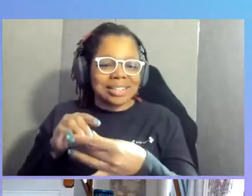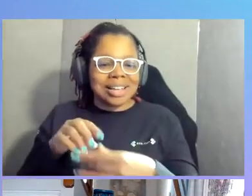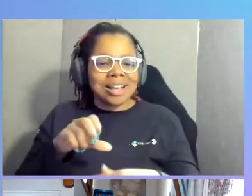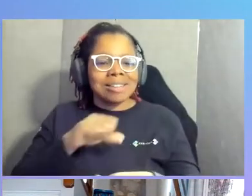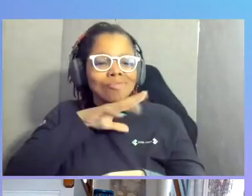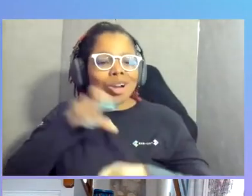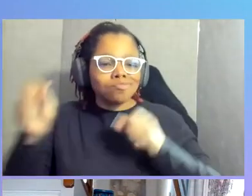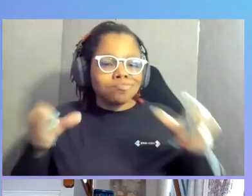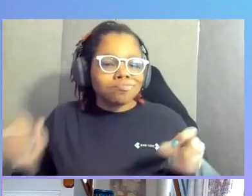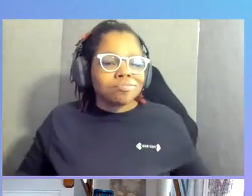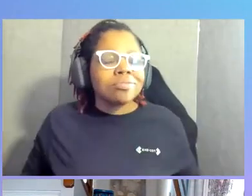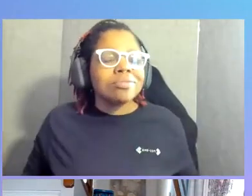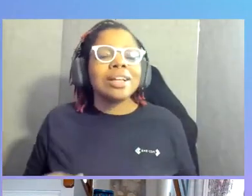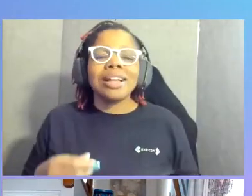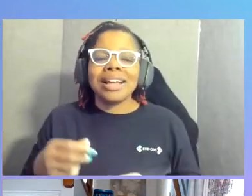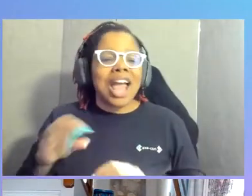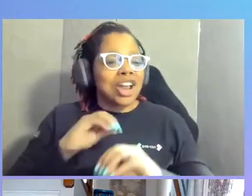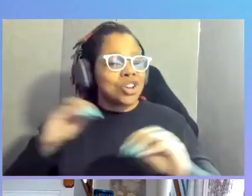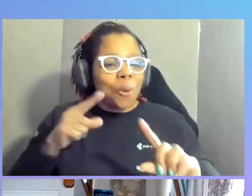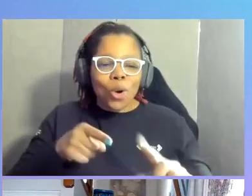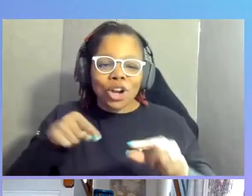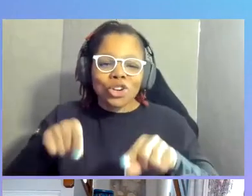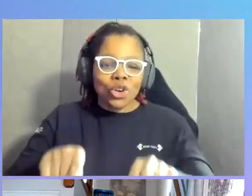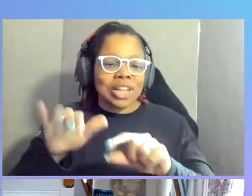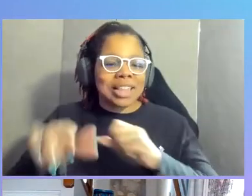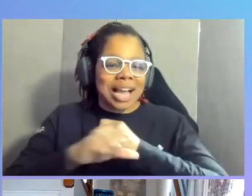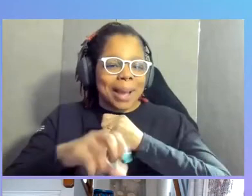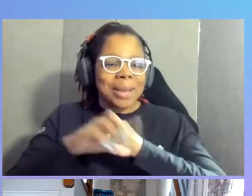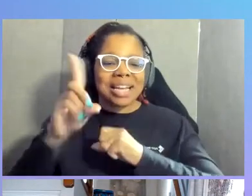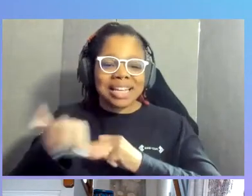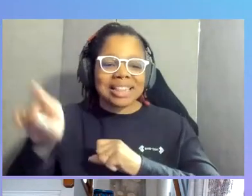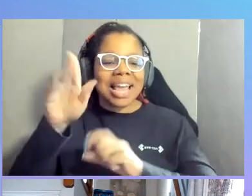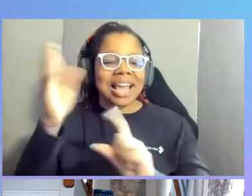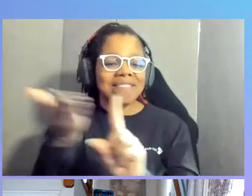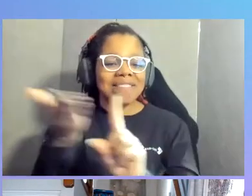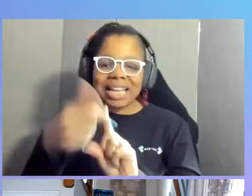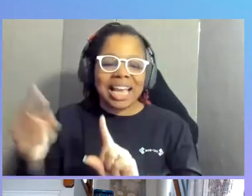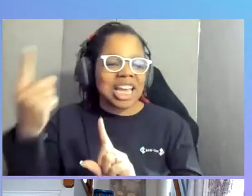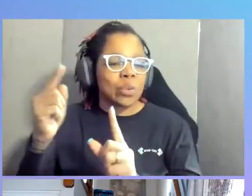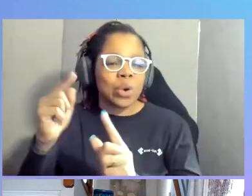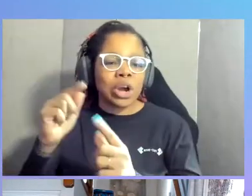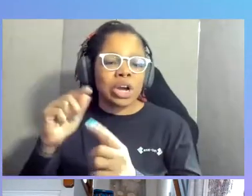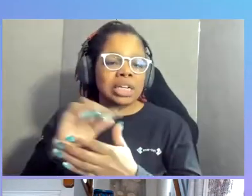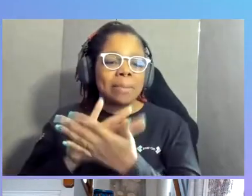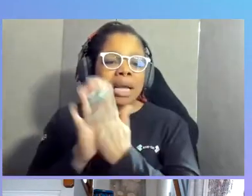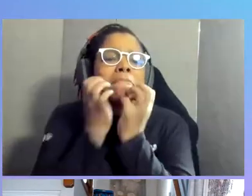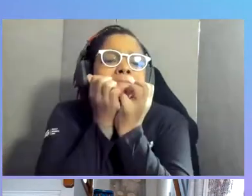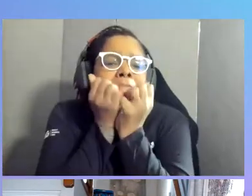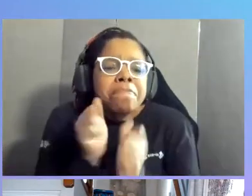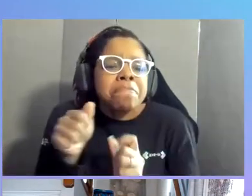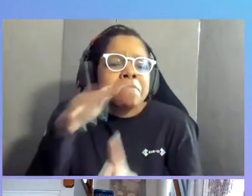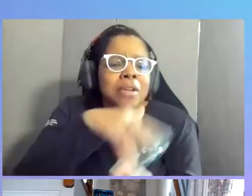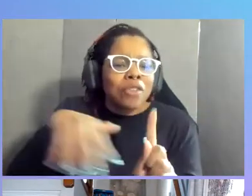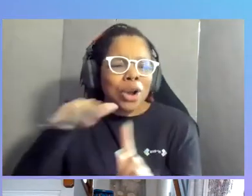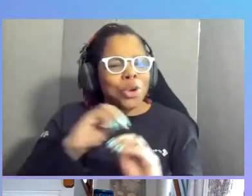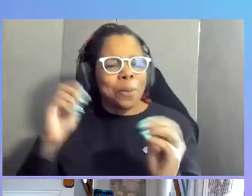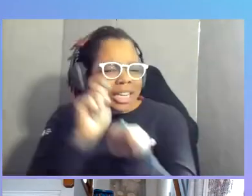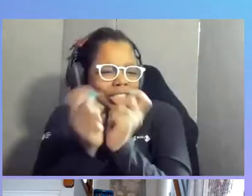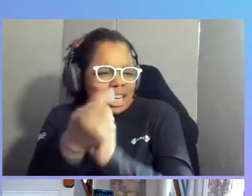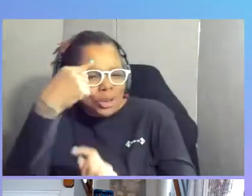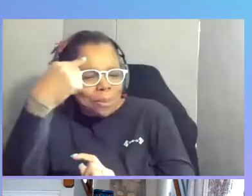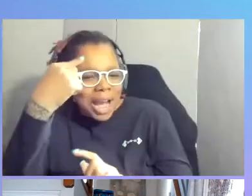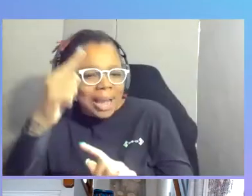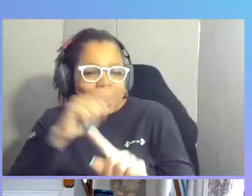littering. And at no point in that whole campaign did they convince anybody to become an environmentalist, right? Nobody changed their minds about that. They